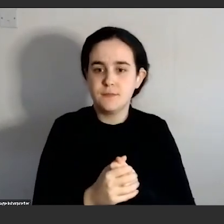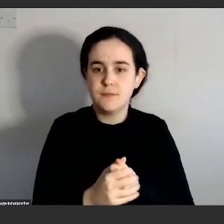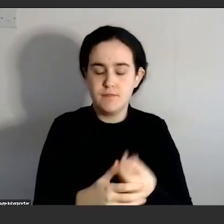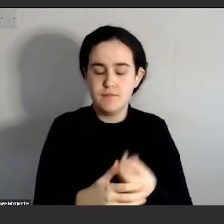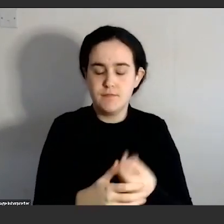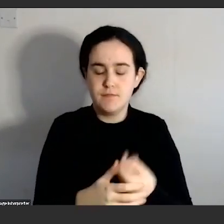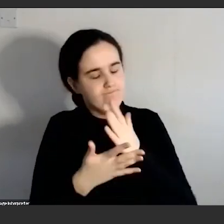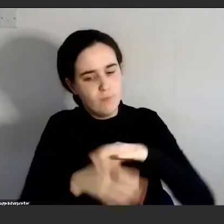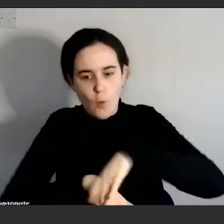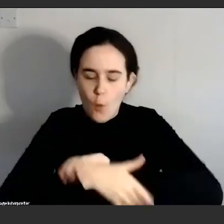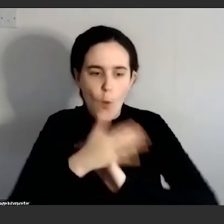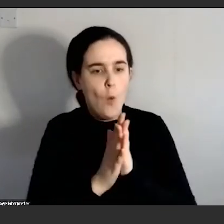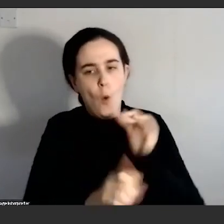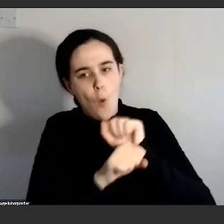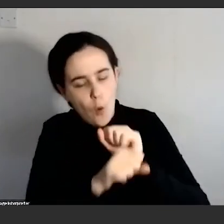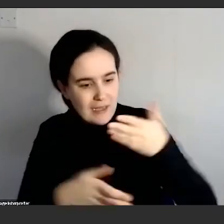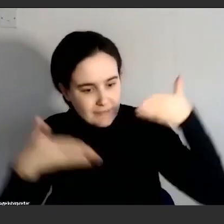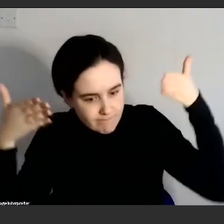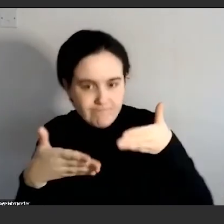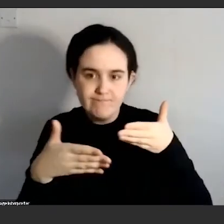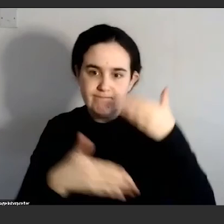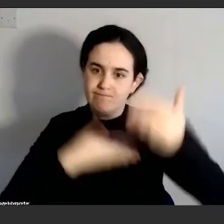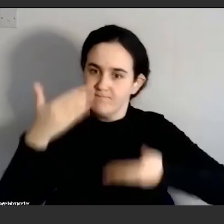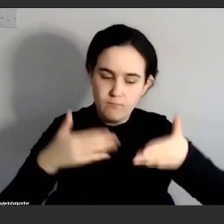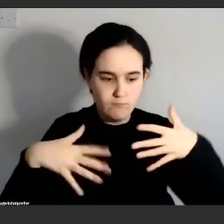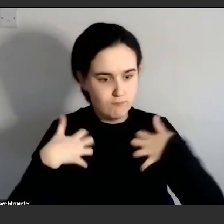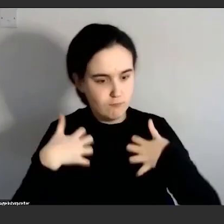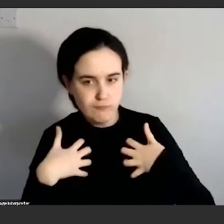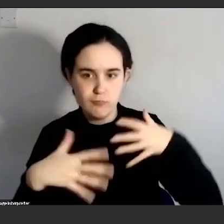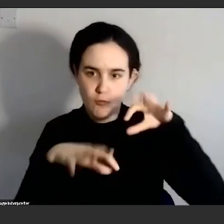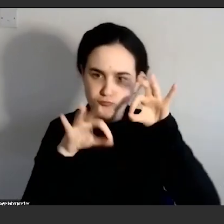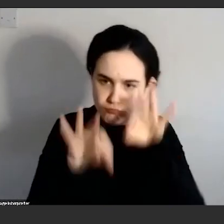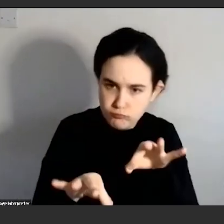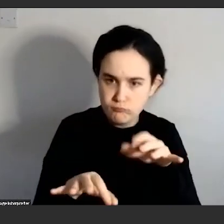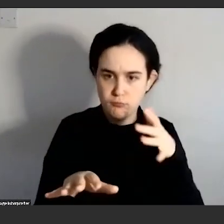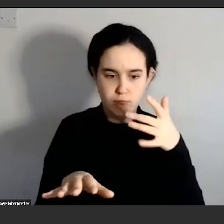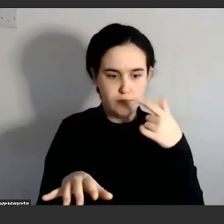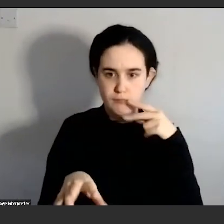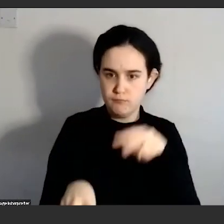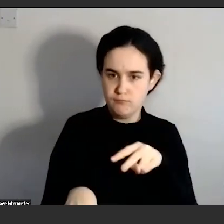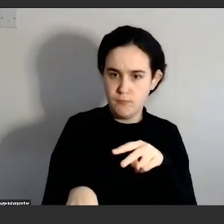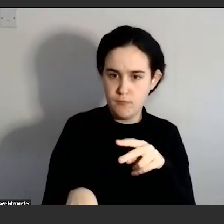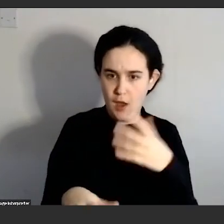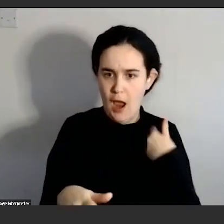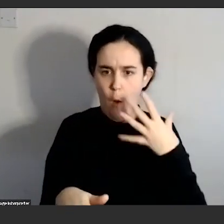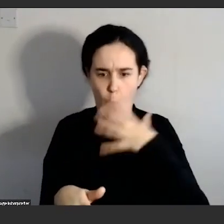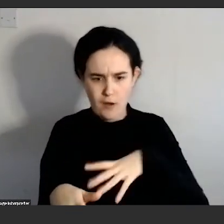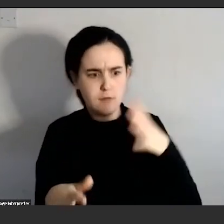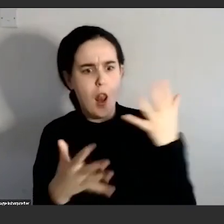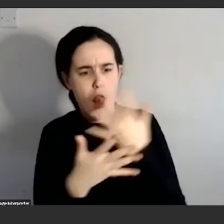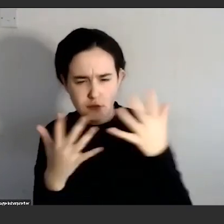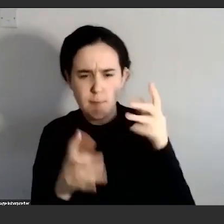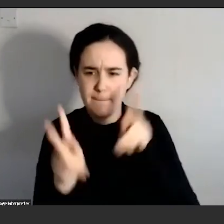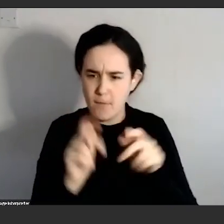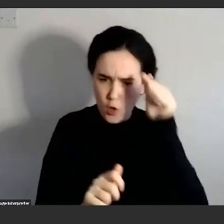make technology easier to find, easier to use, to power people when they need it the most, to be